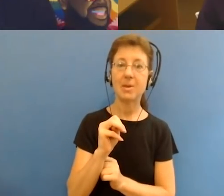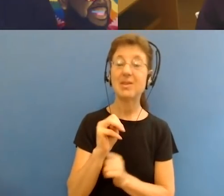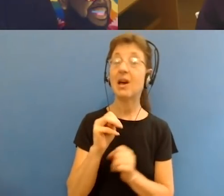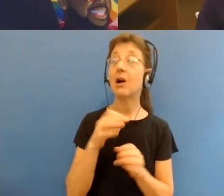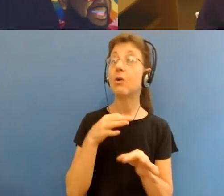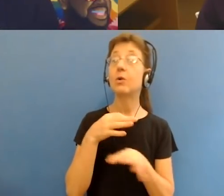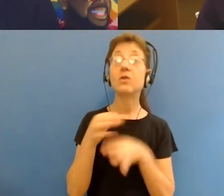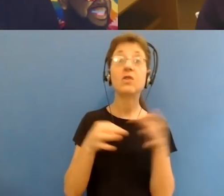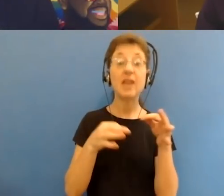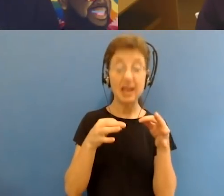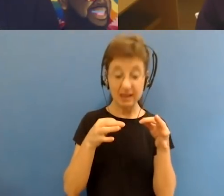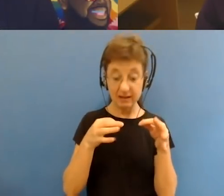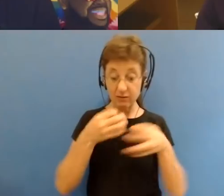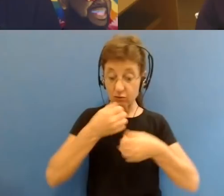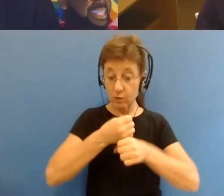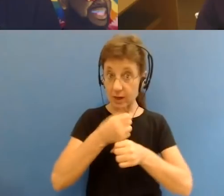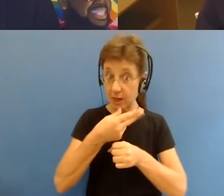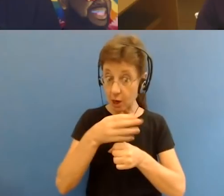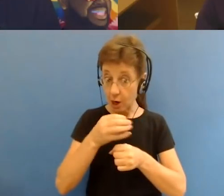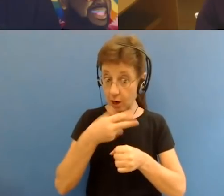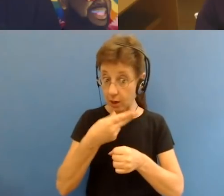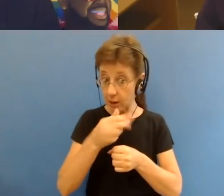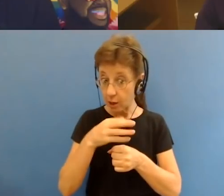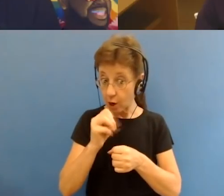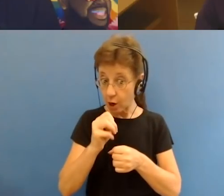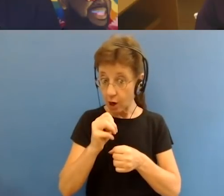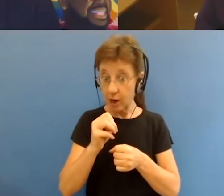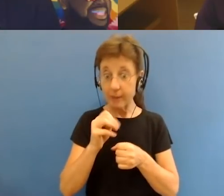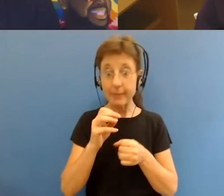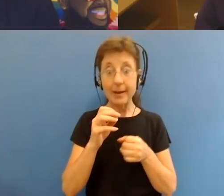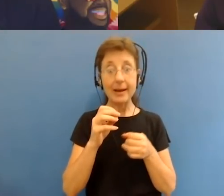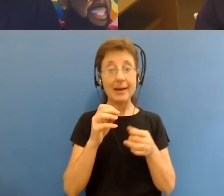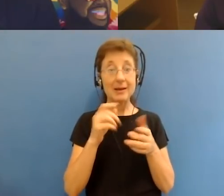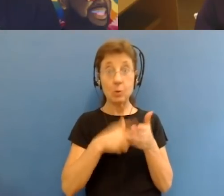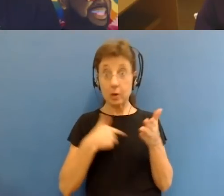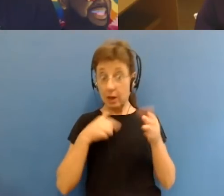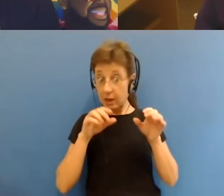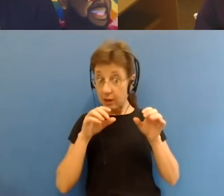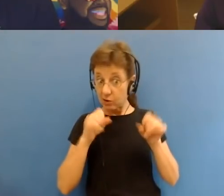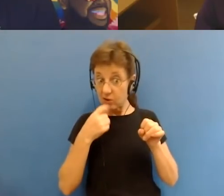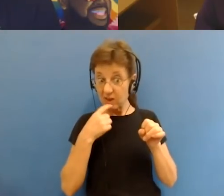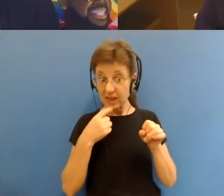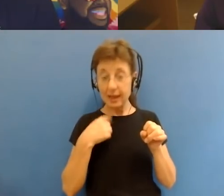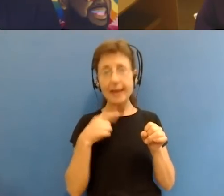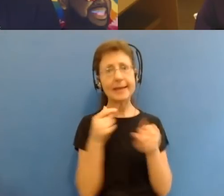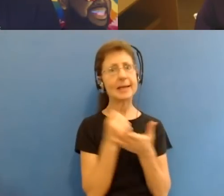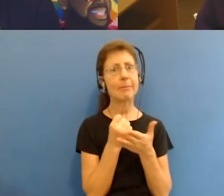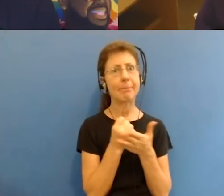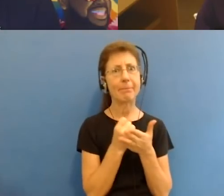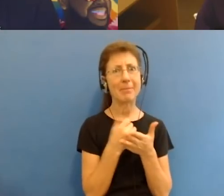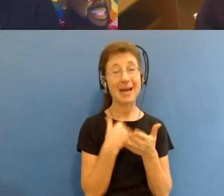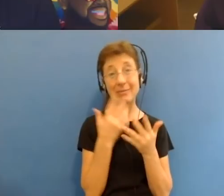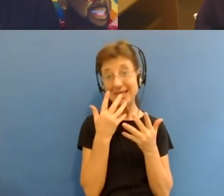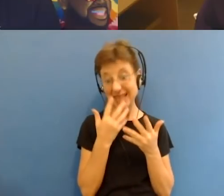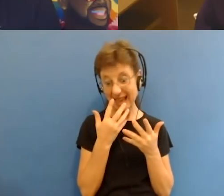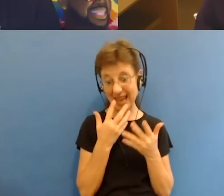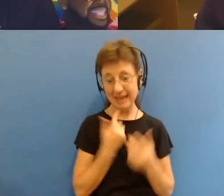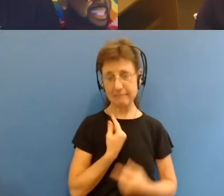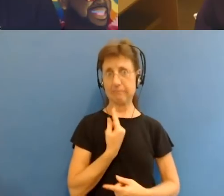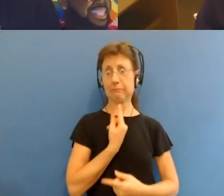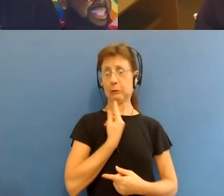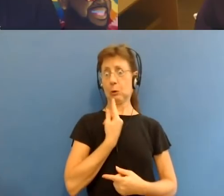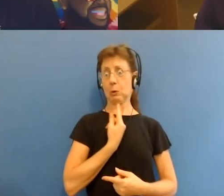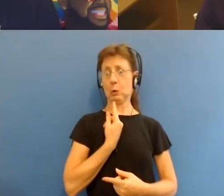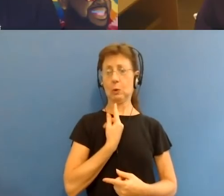need help. Like, I'm just really sad. I'm just really isolated. I'm really lonely, you